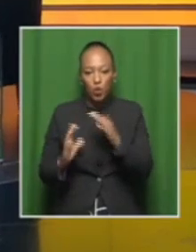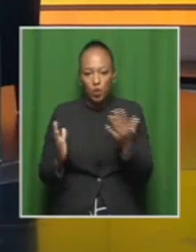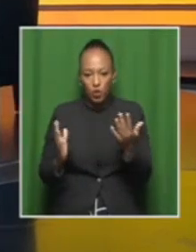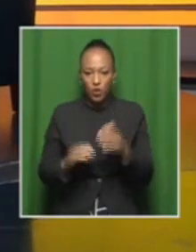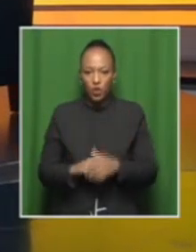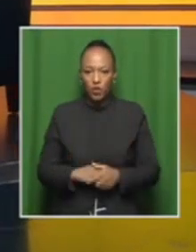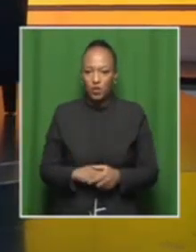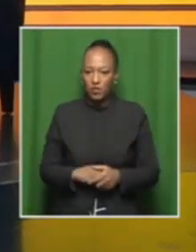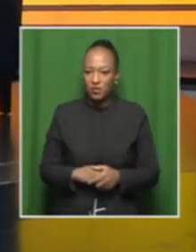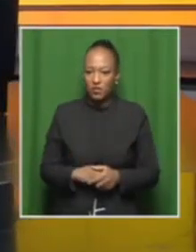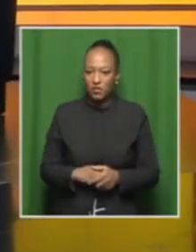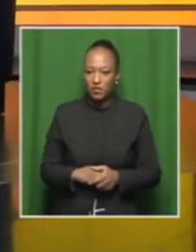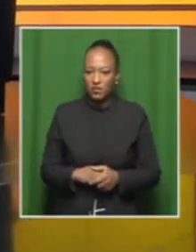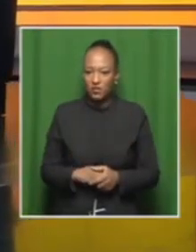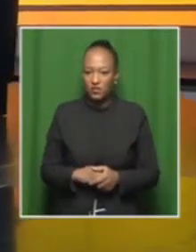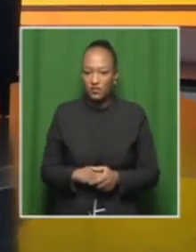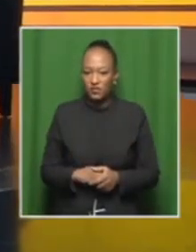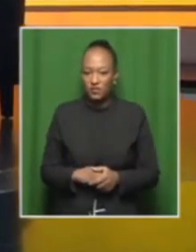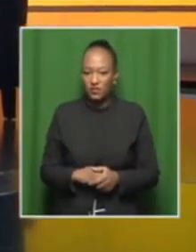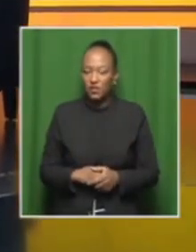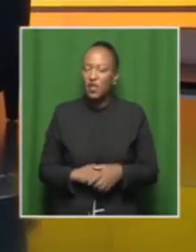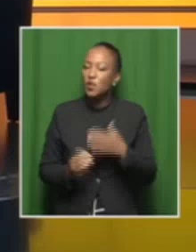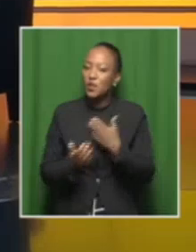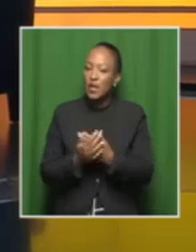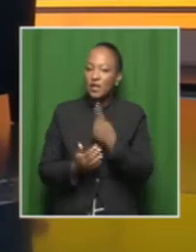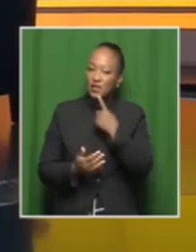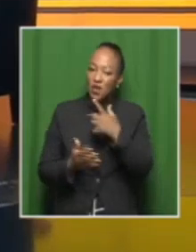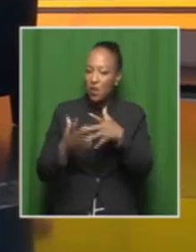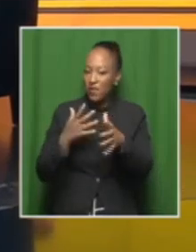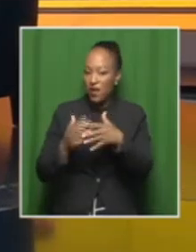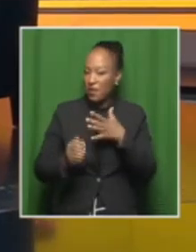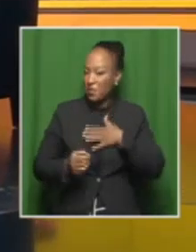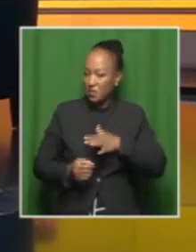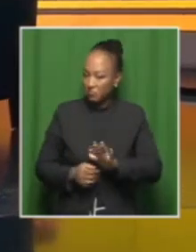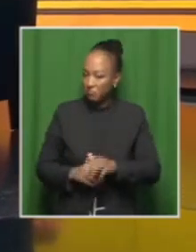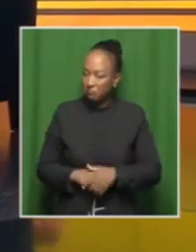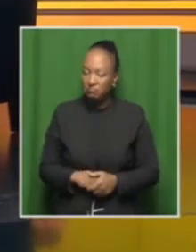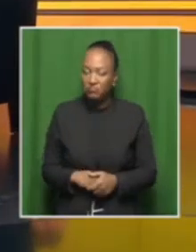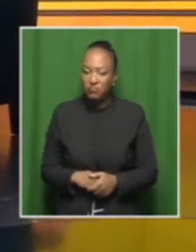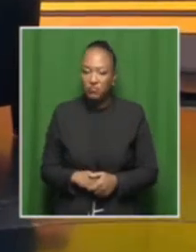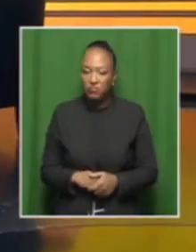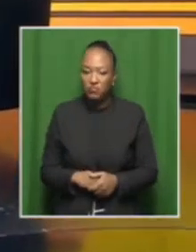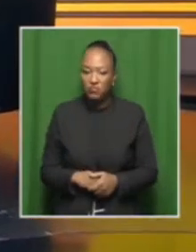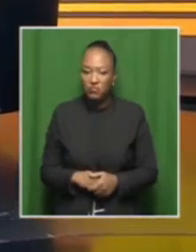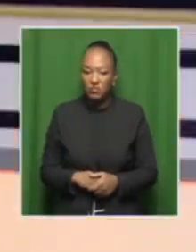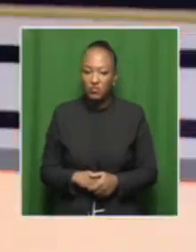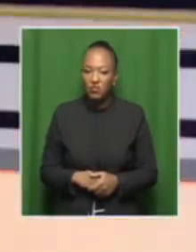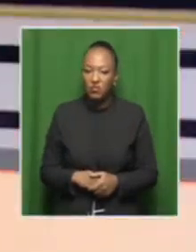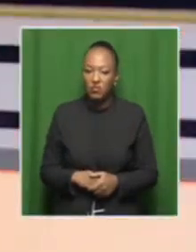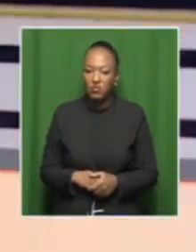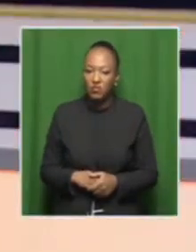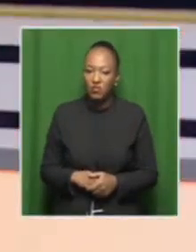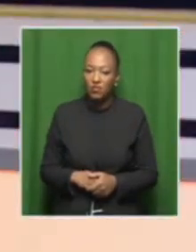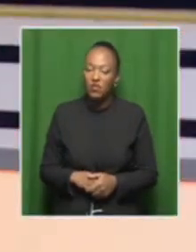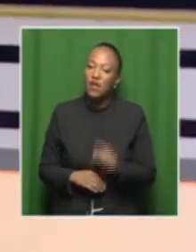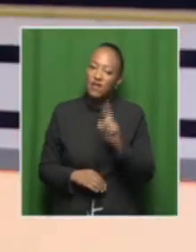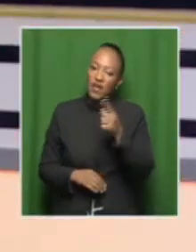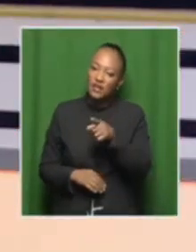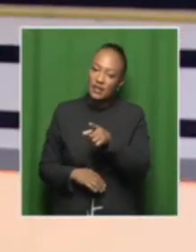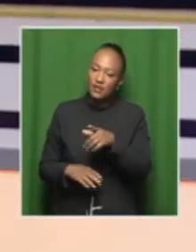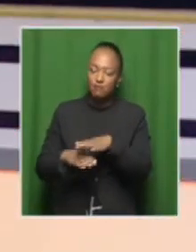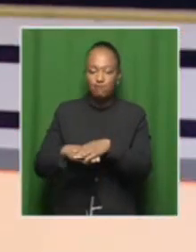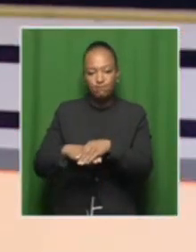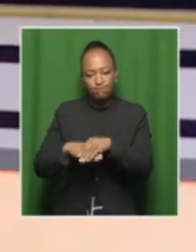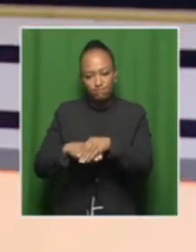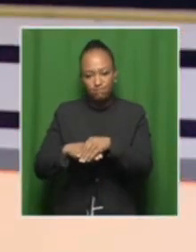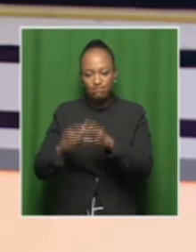talk, and that's it. Yeah. Right, Can wear what you want. So, okay, before we delve deeper into the conversation, first of all, congratulations, man, for winning